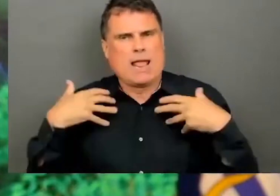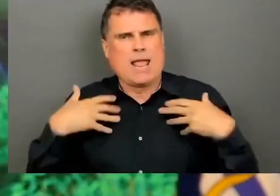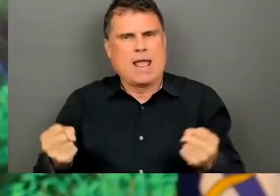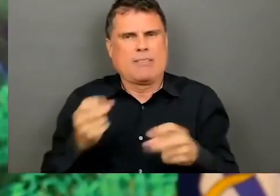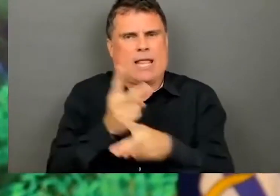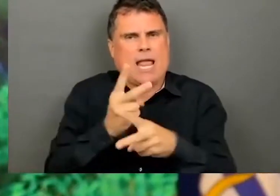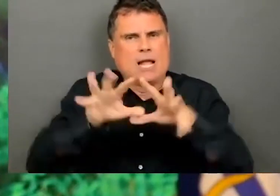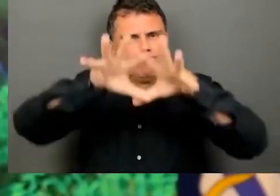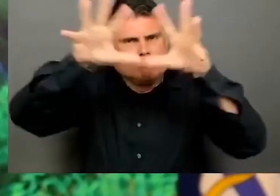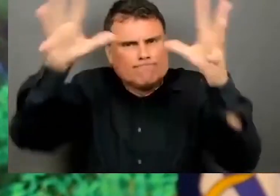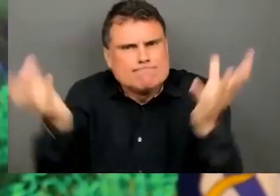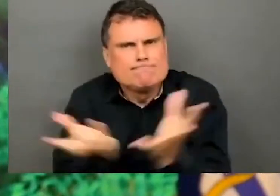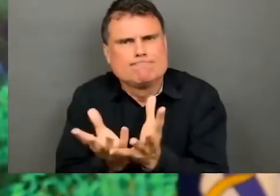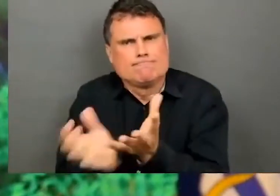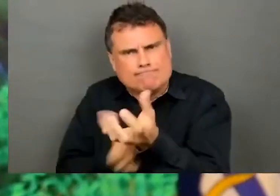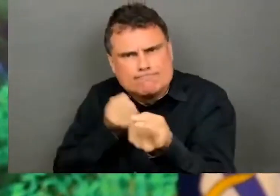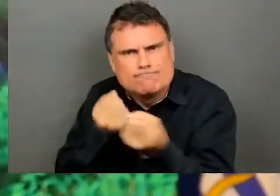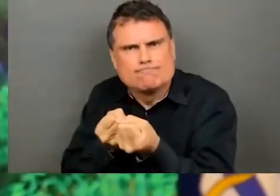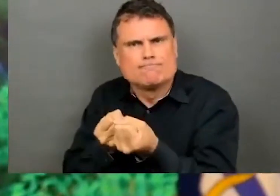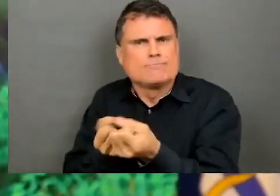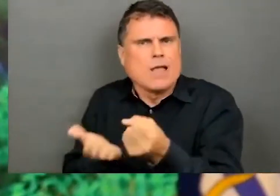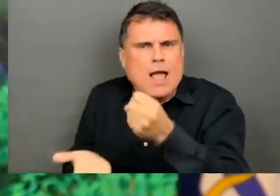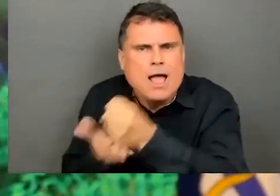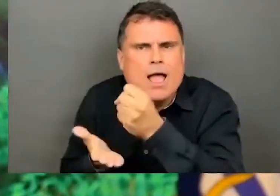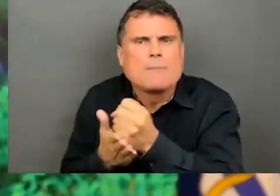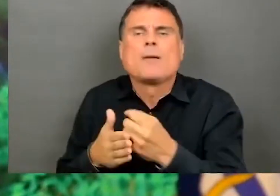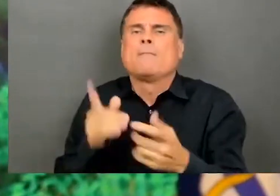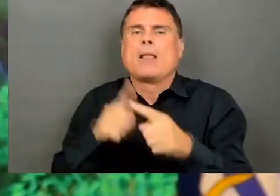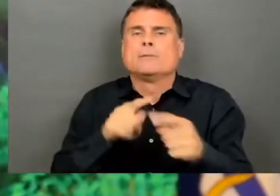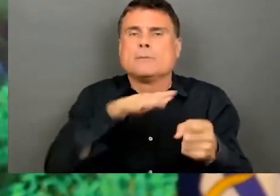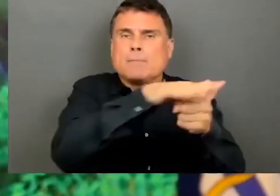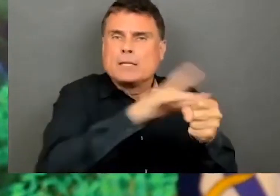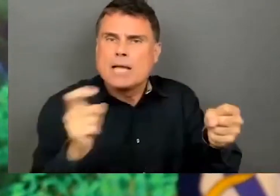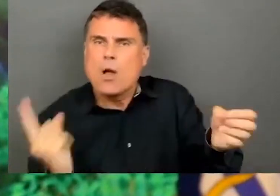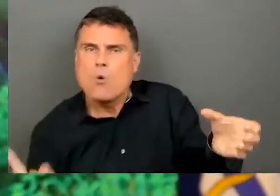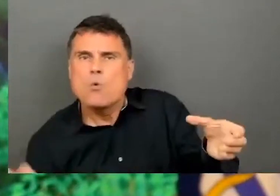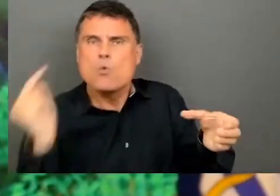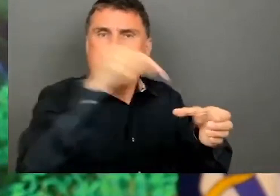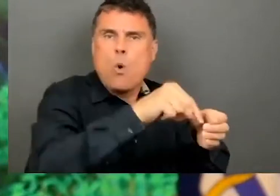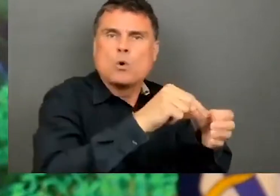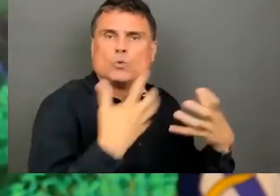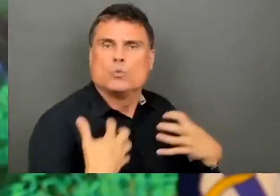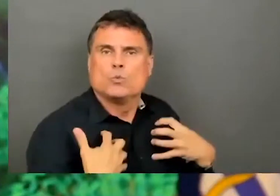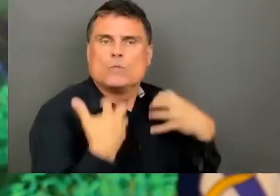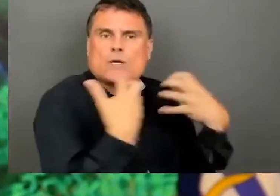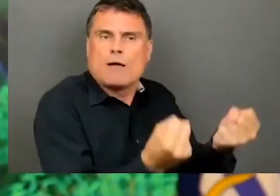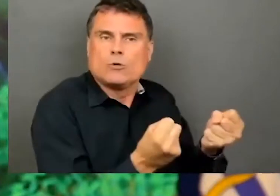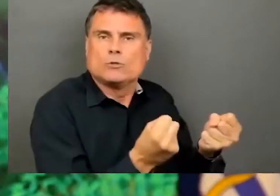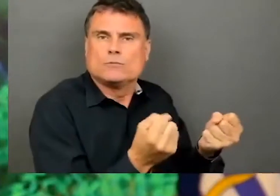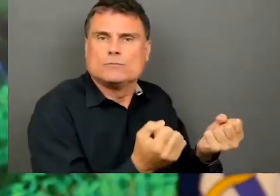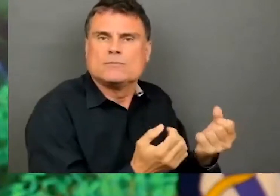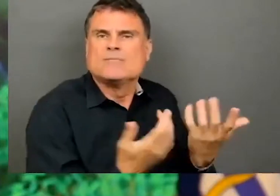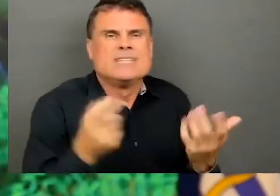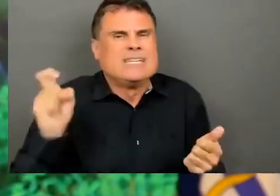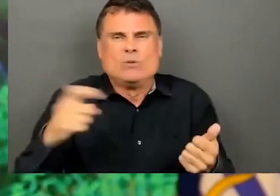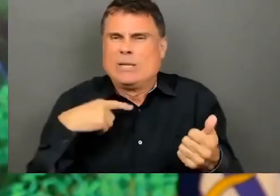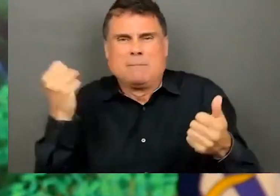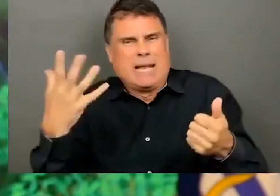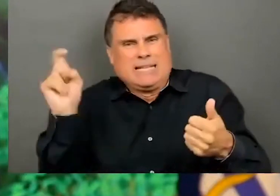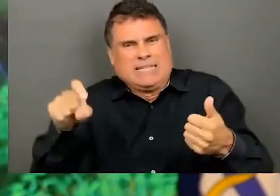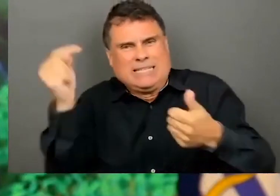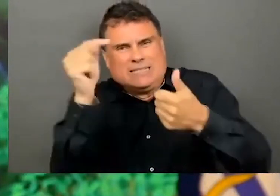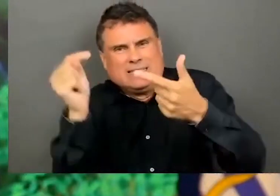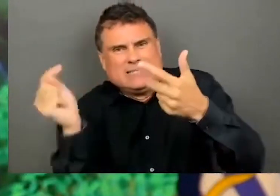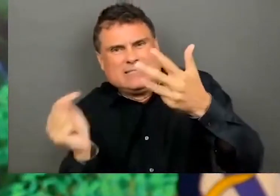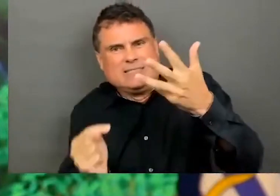recovery. Just as there are many paths into addiction, there are many paths out, and so we are working hard to offer people